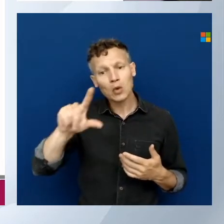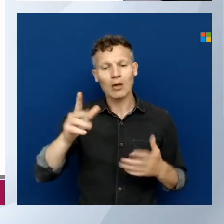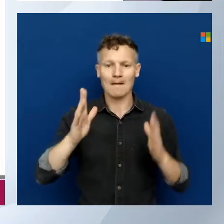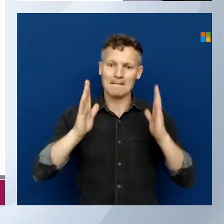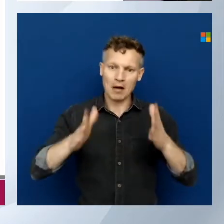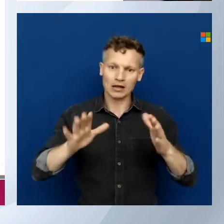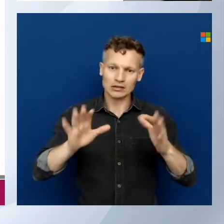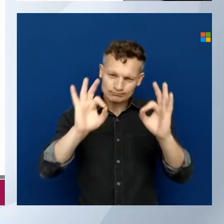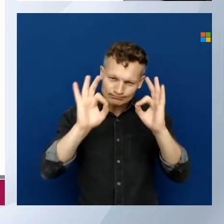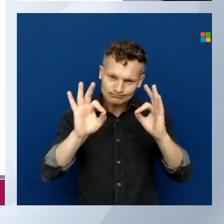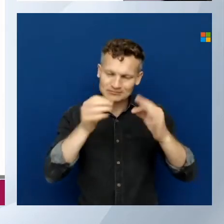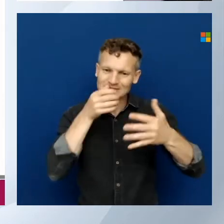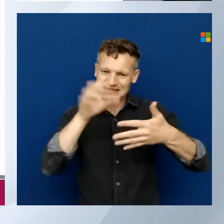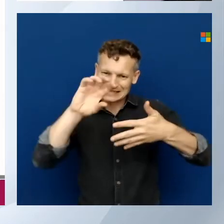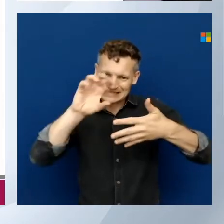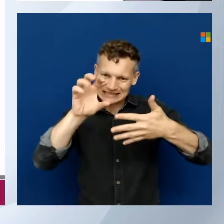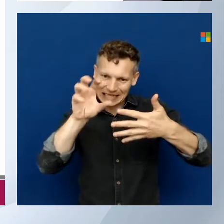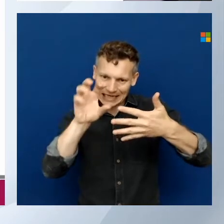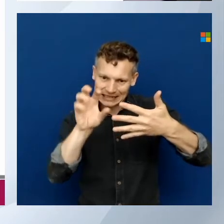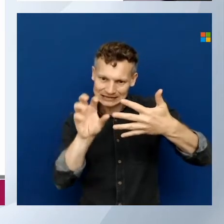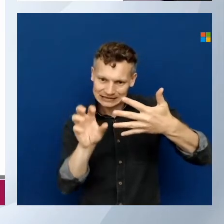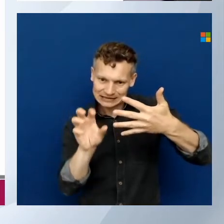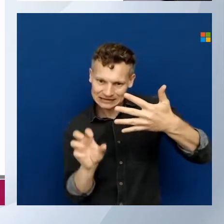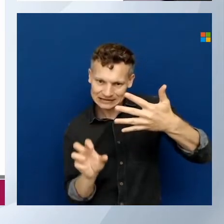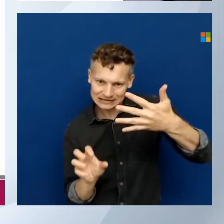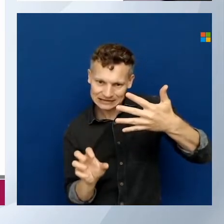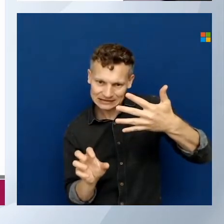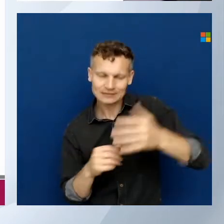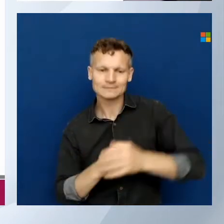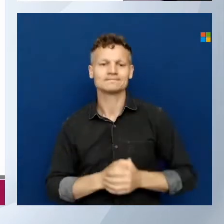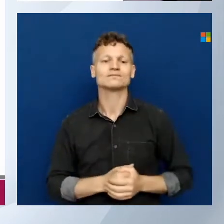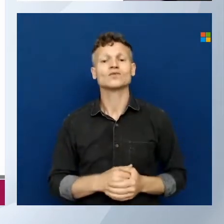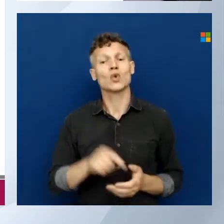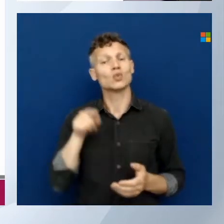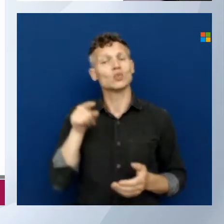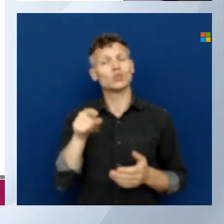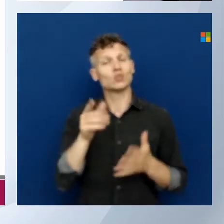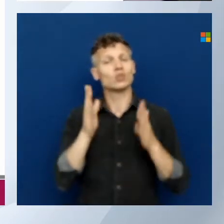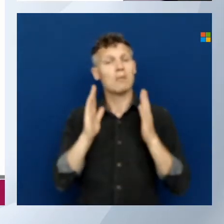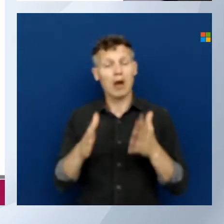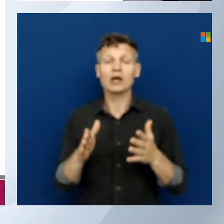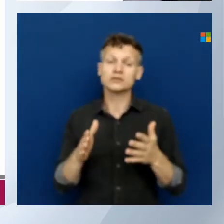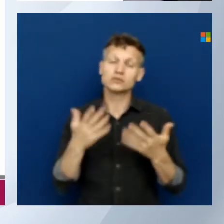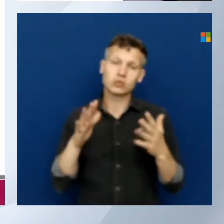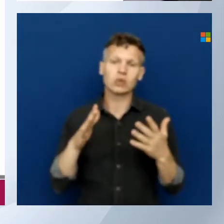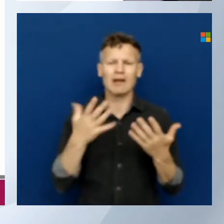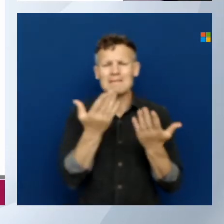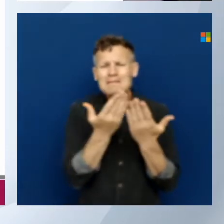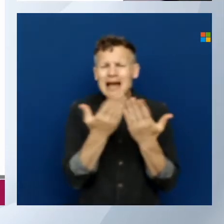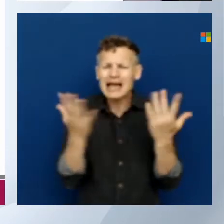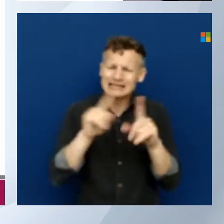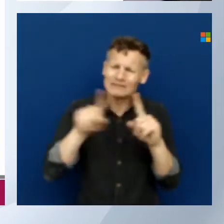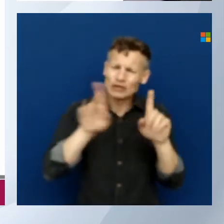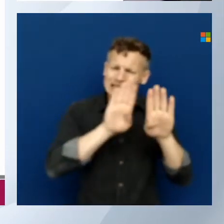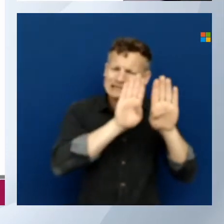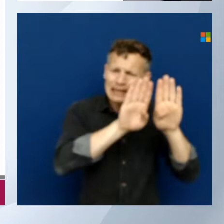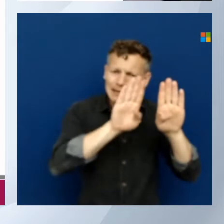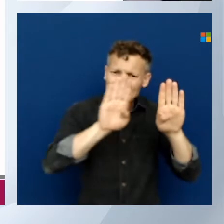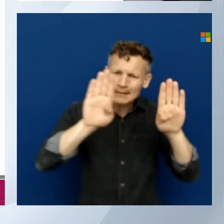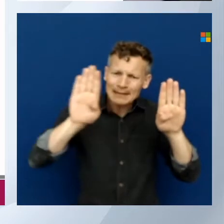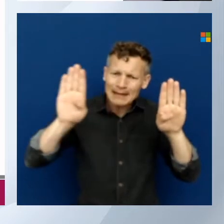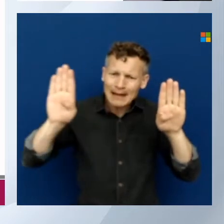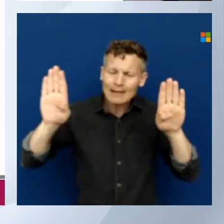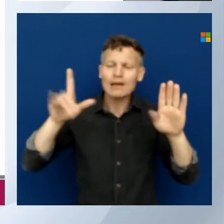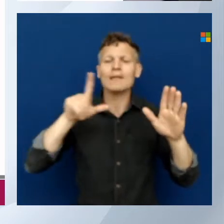settings. So you have to go through quite some tabs and information that you need to provide. First